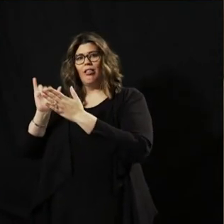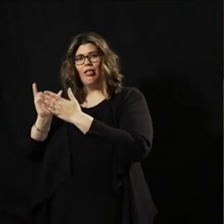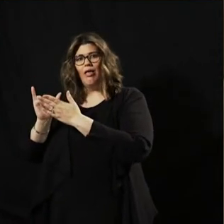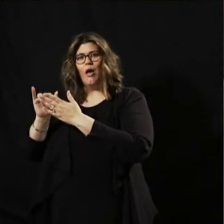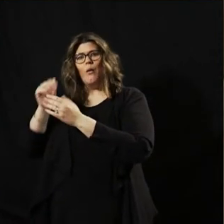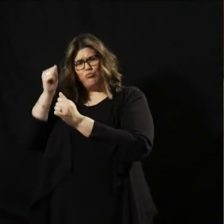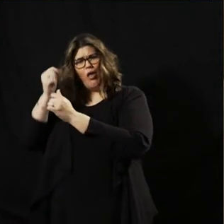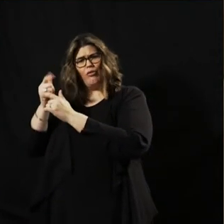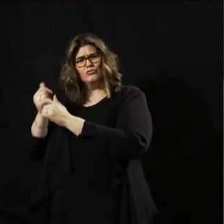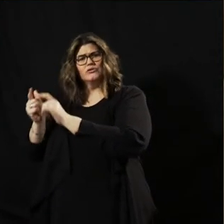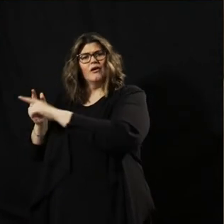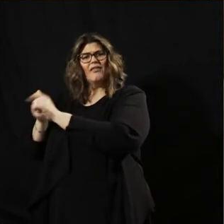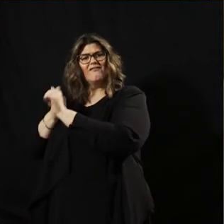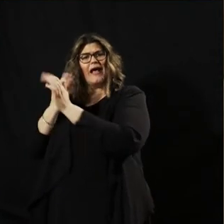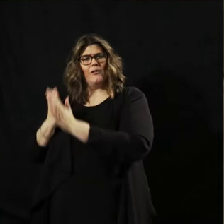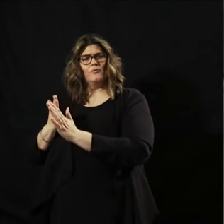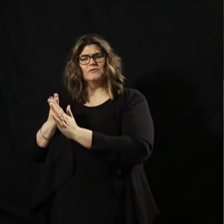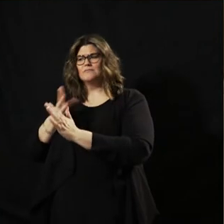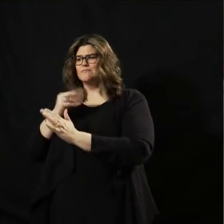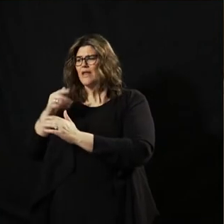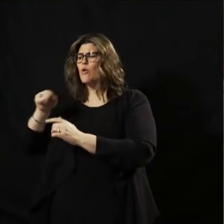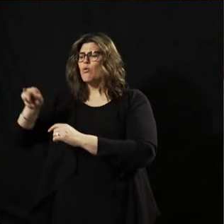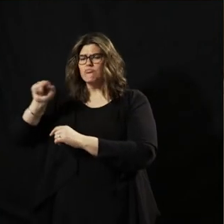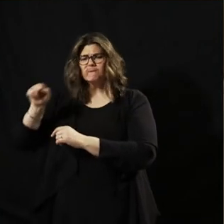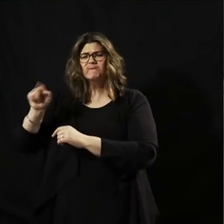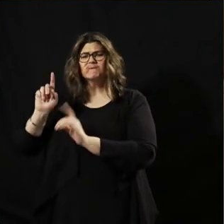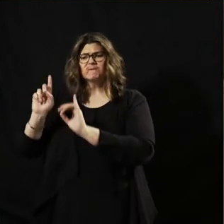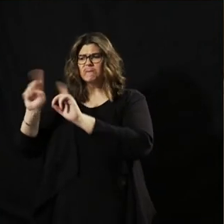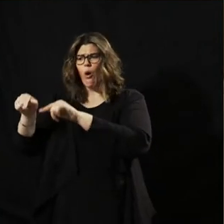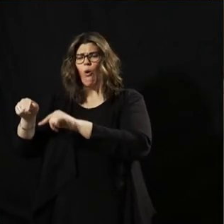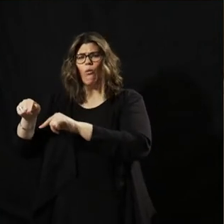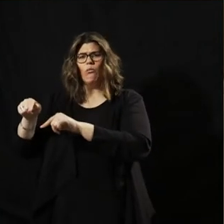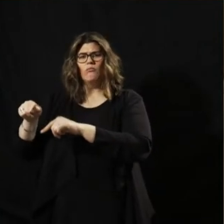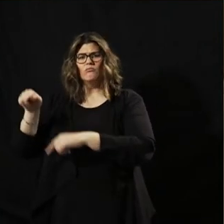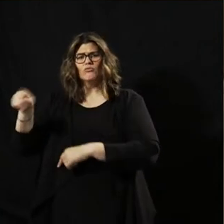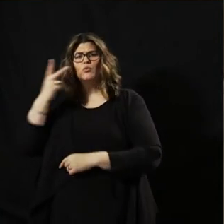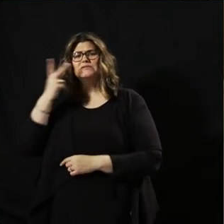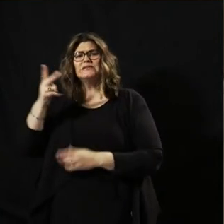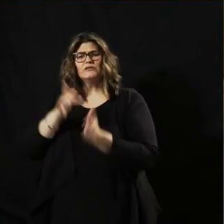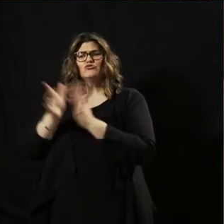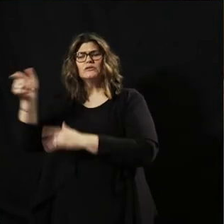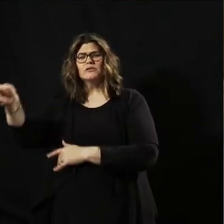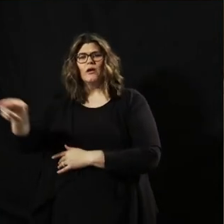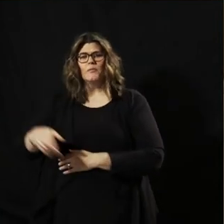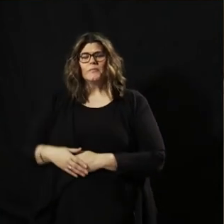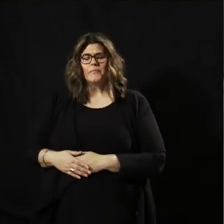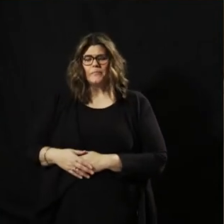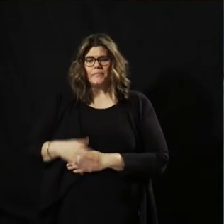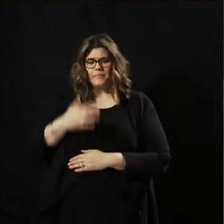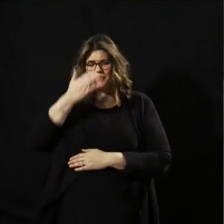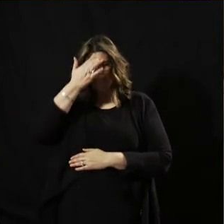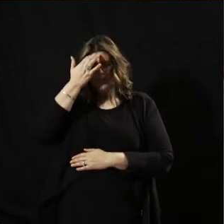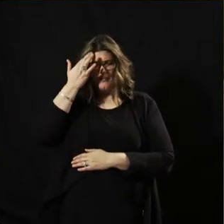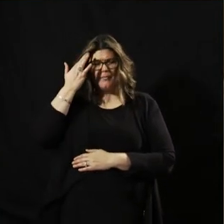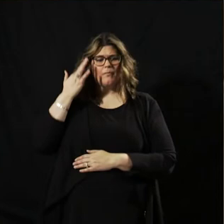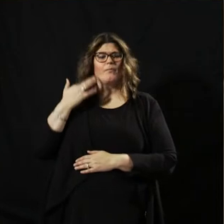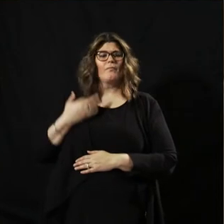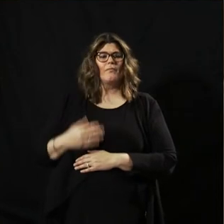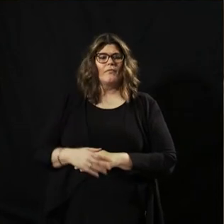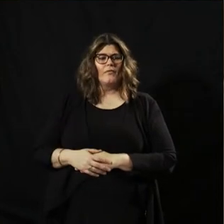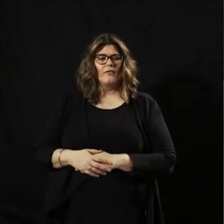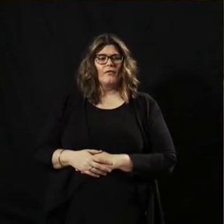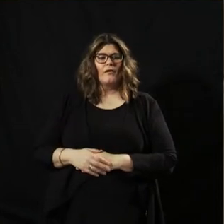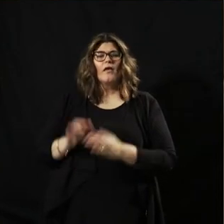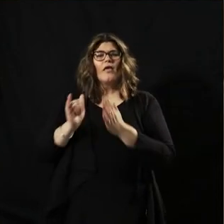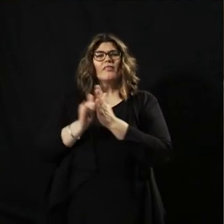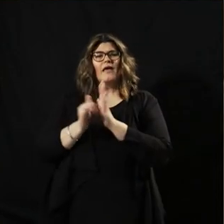Galilee where they will see him. This seems to indicate that the gospel of